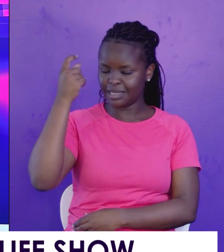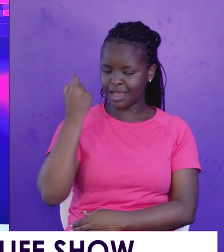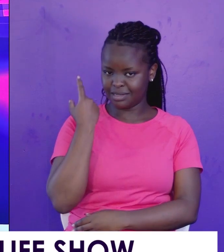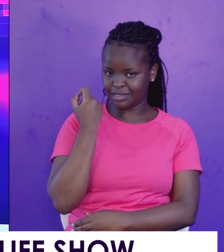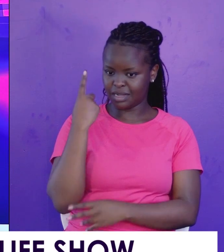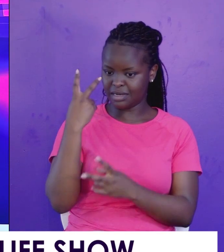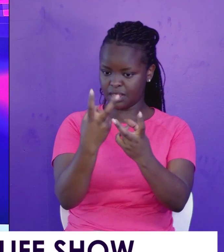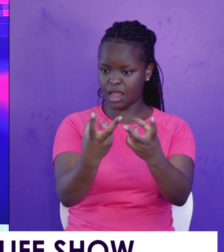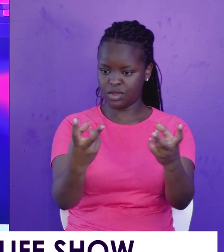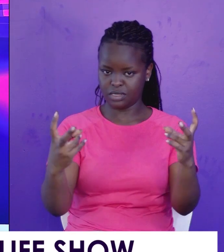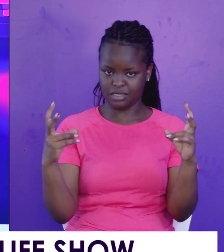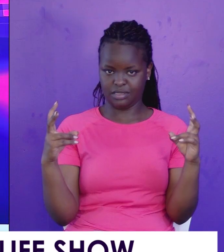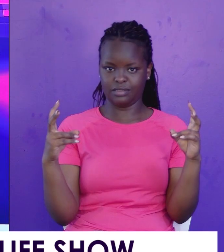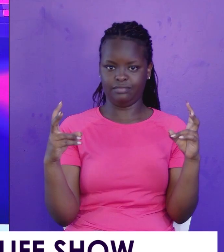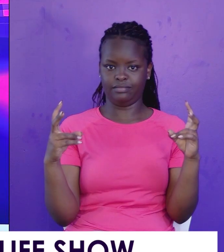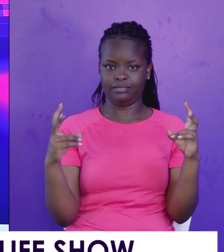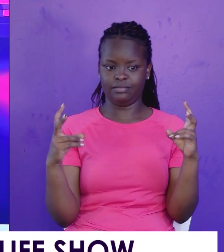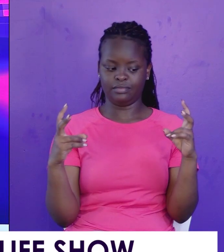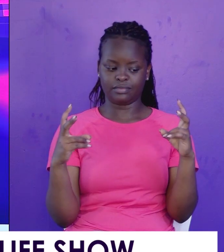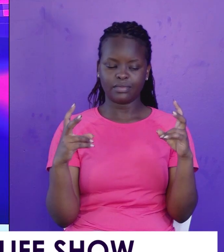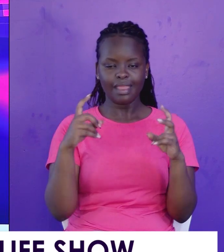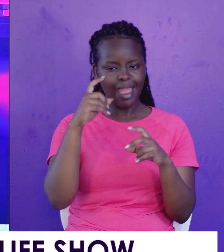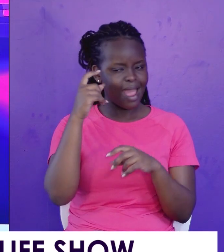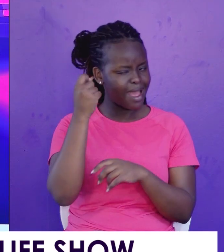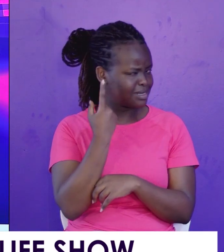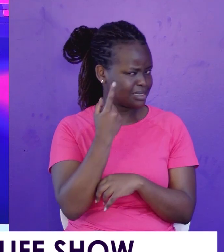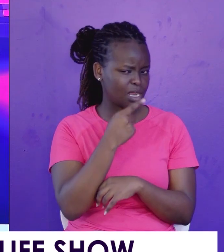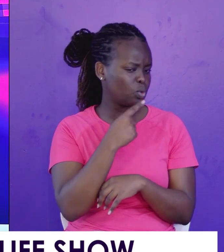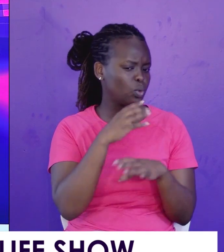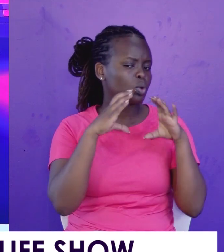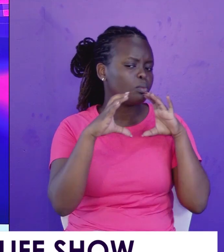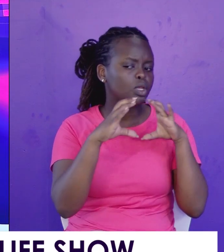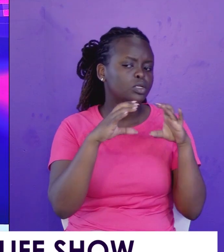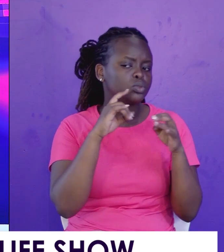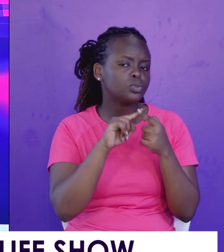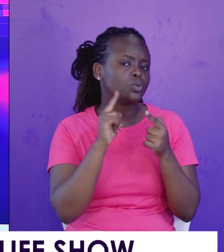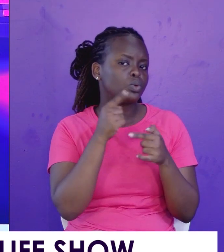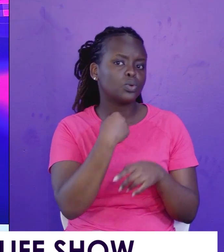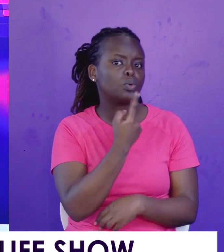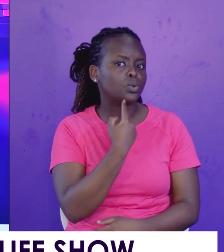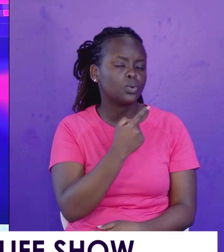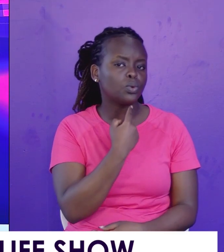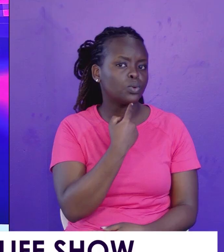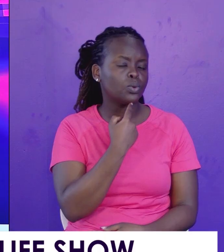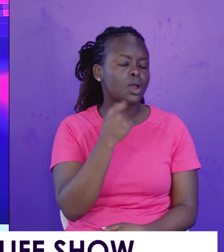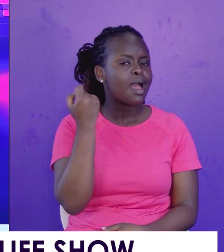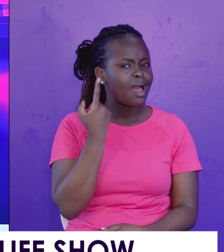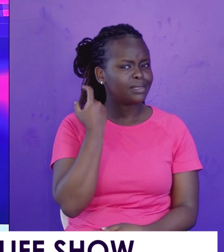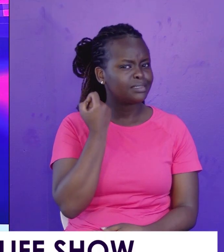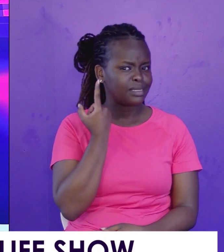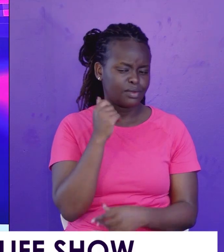some sort. Take time to understand who you're communicating to. Okay. Take time to understand what you want to communicate. Take time to understand